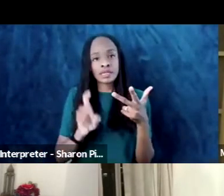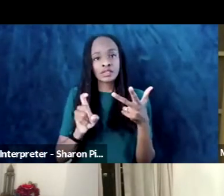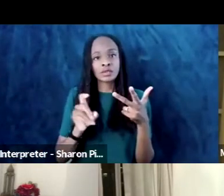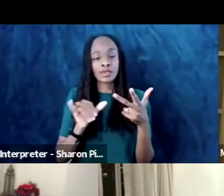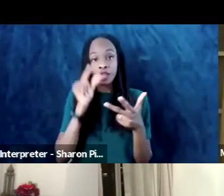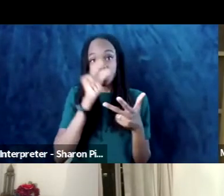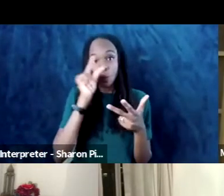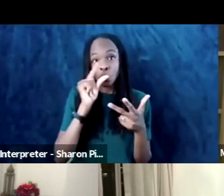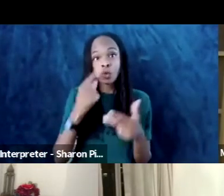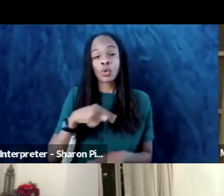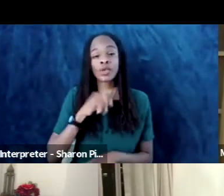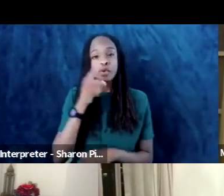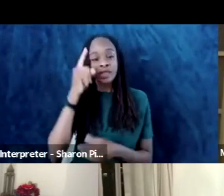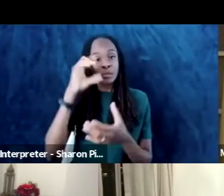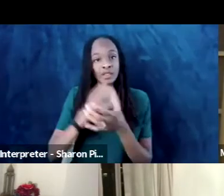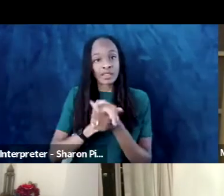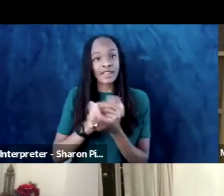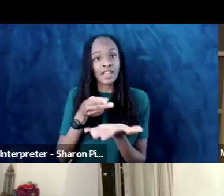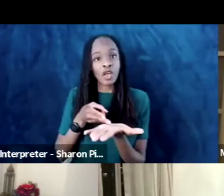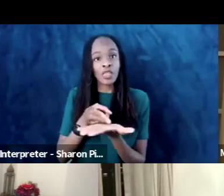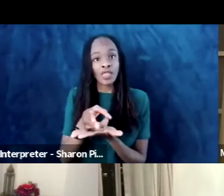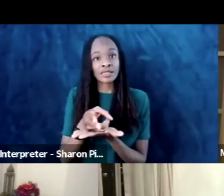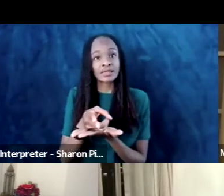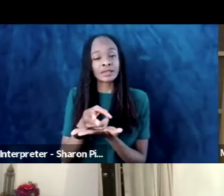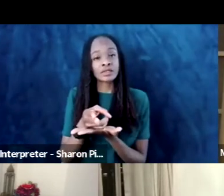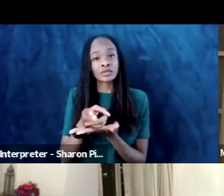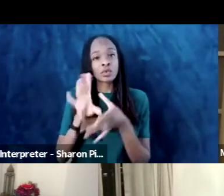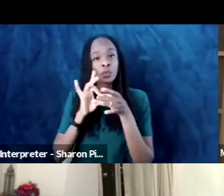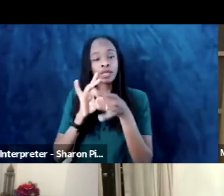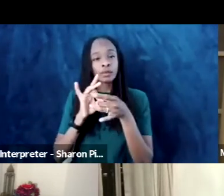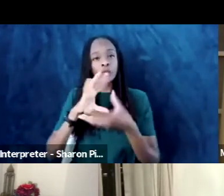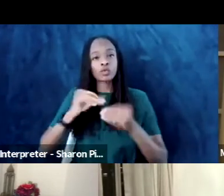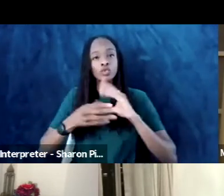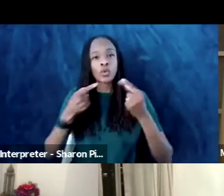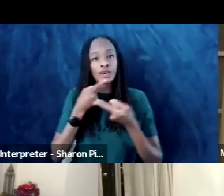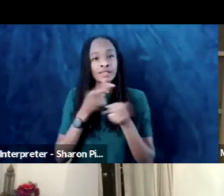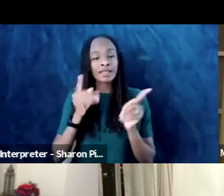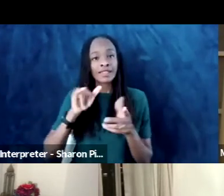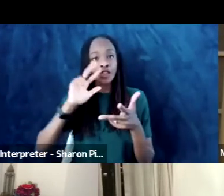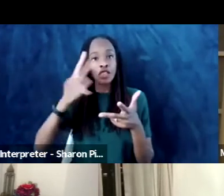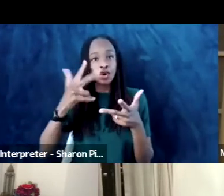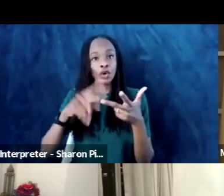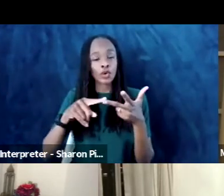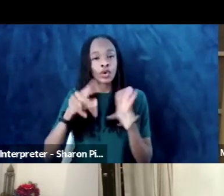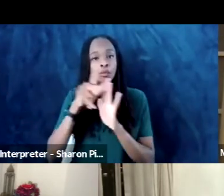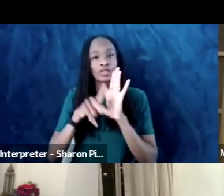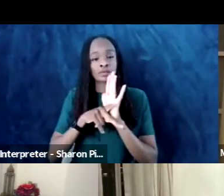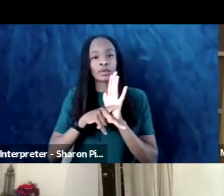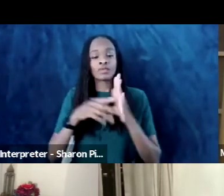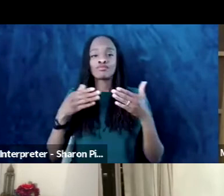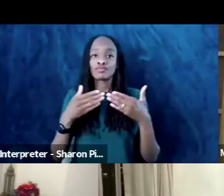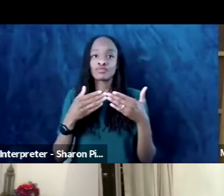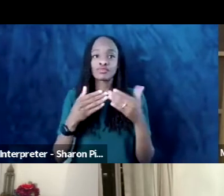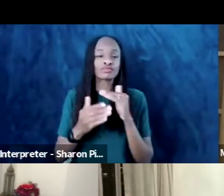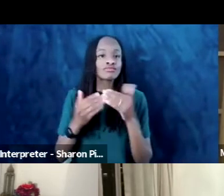we really believe in authentic, relatable storytelling, which is the third principle. Overly